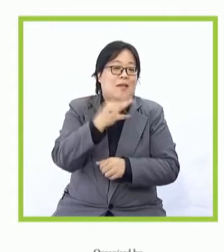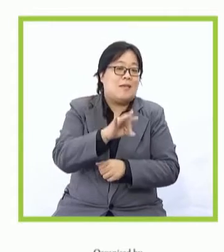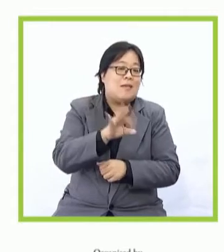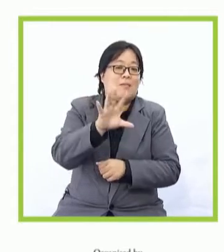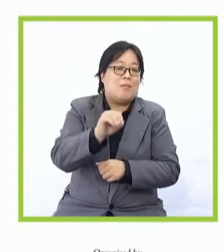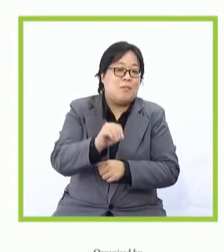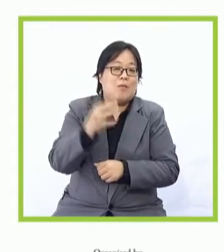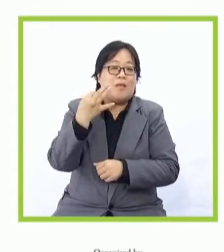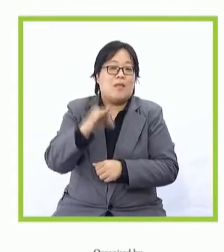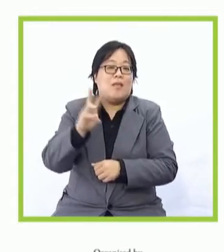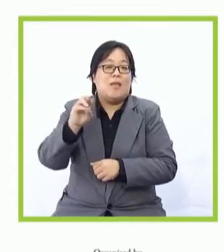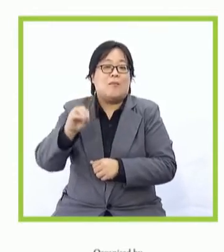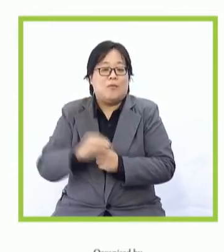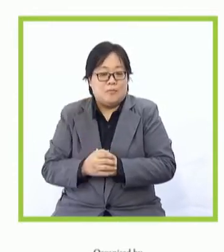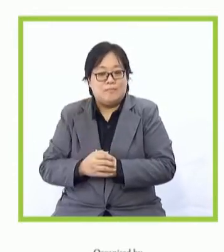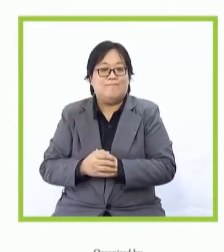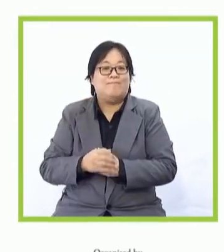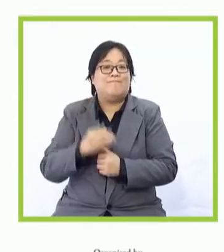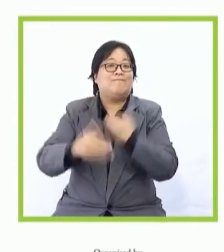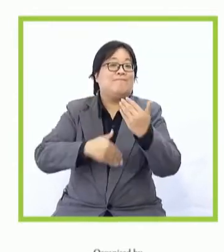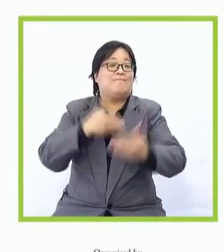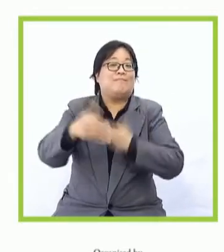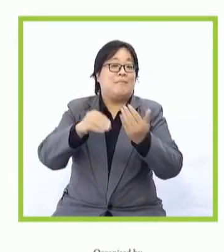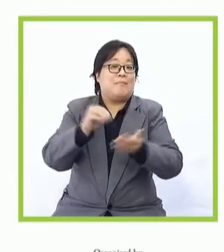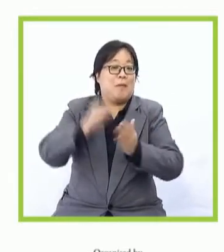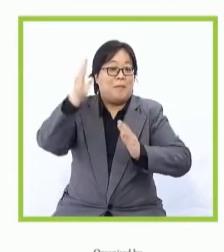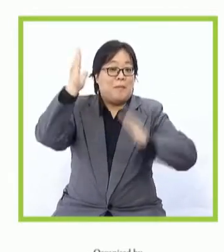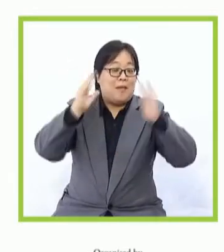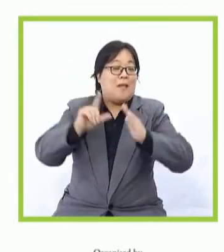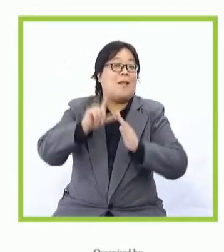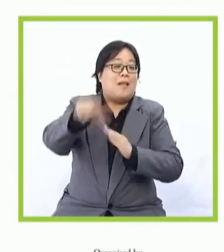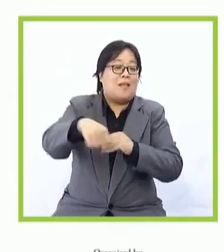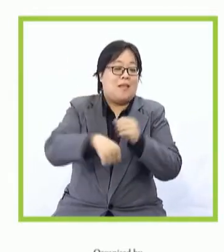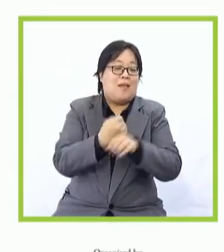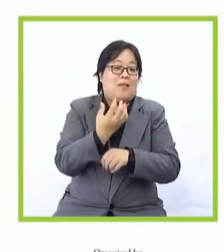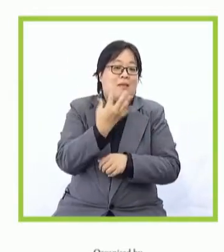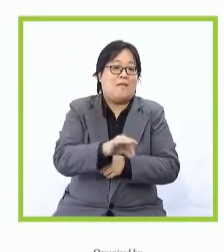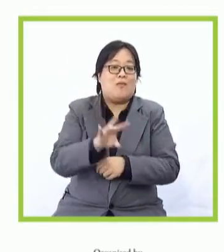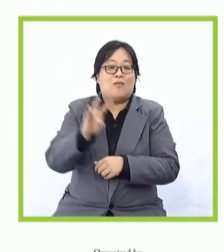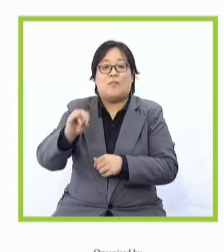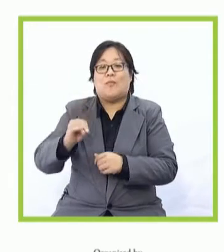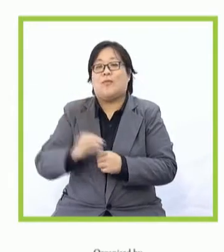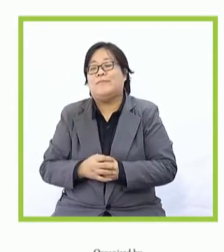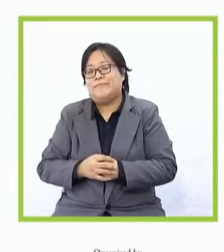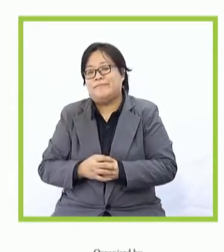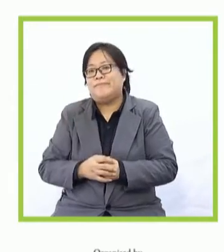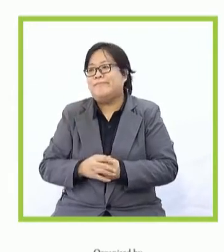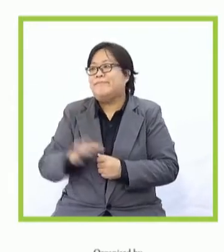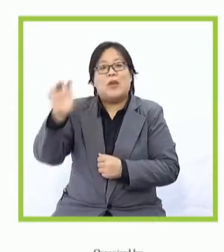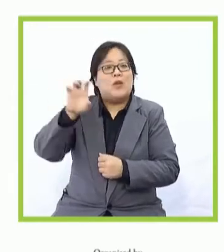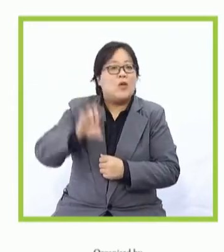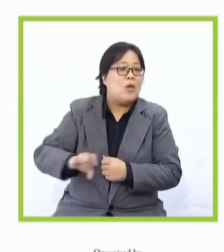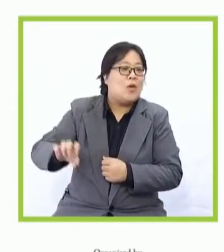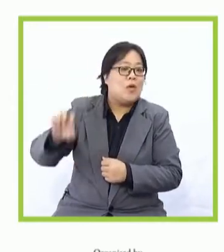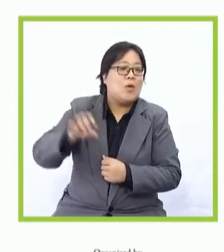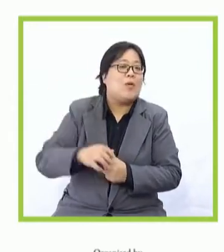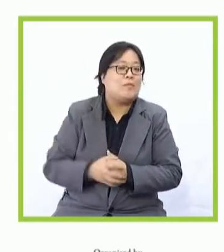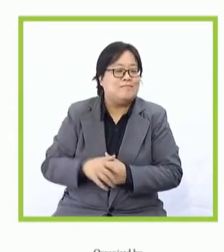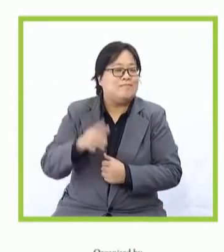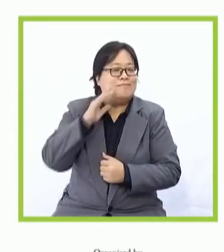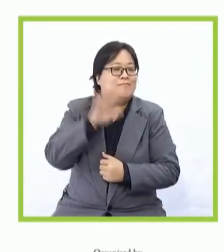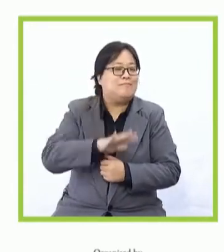It includes the progress that took place in Malaysia later from the 70s. It includes Europe from